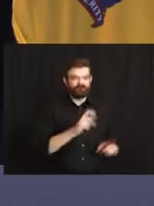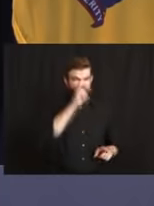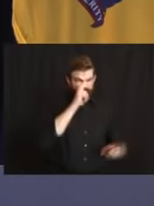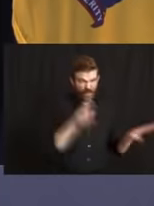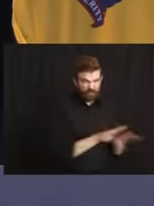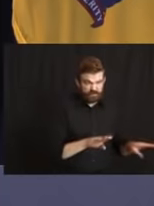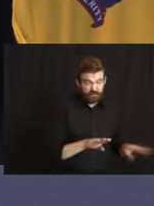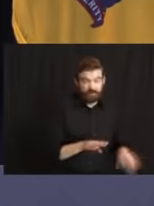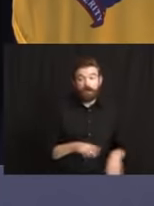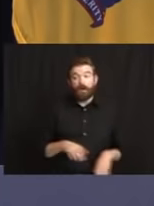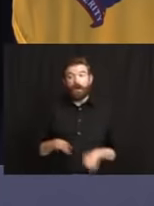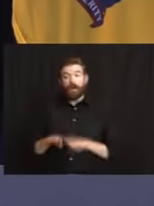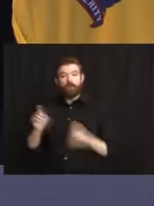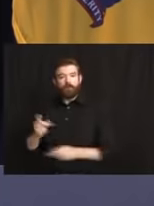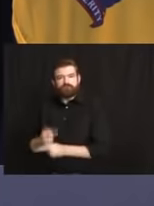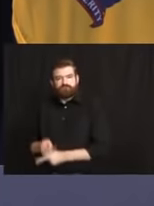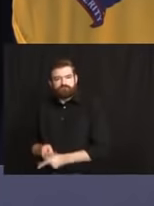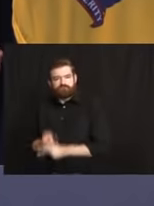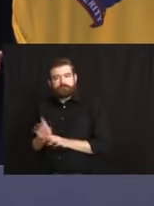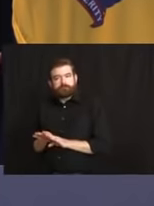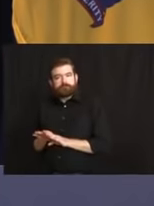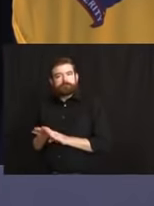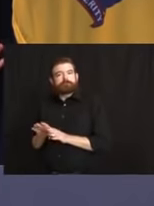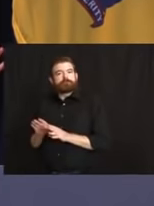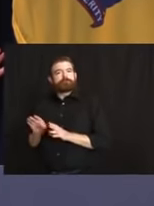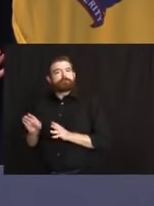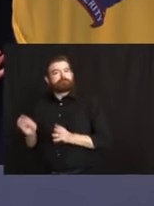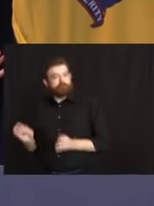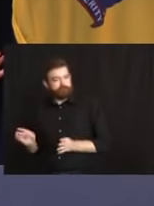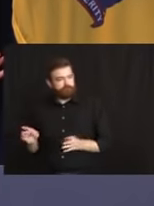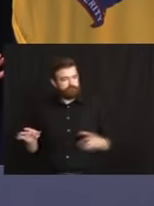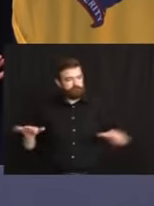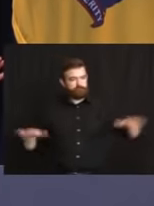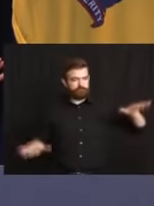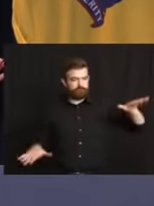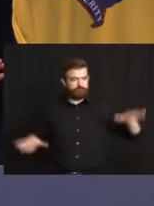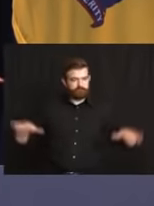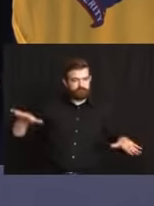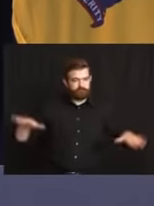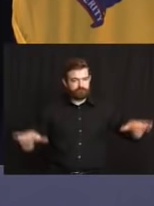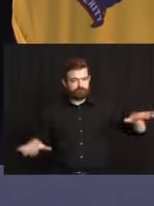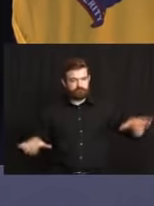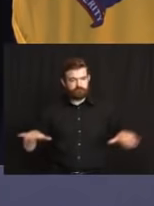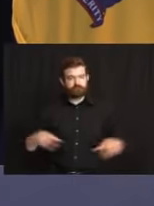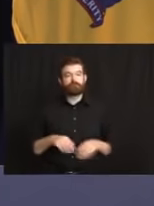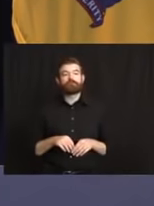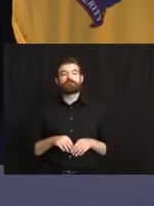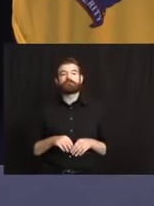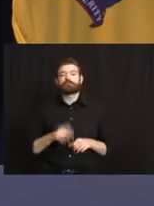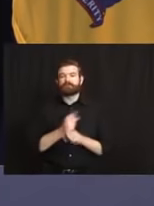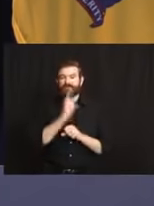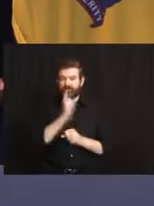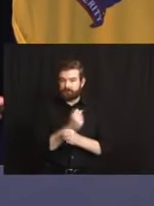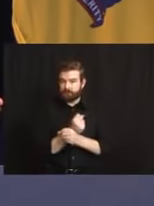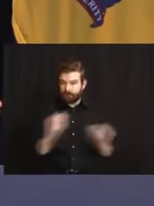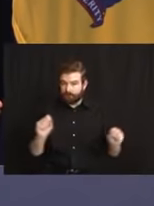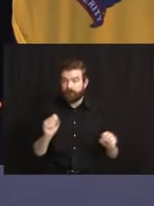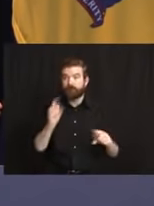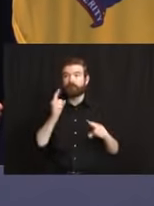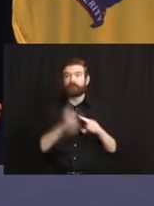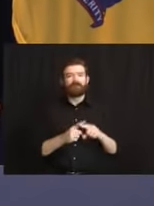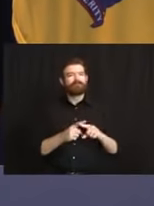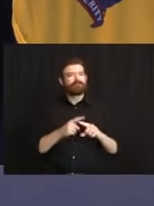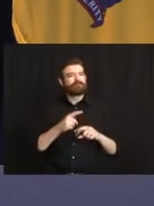opening, in terms of public health and ultimately the long-term economic health, you want to err on one side and not the